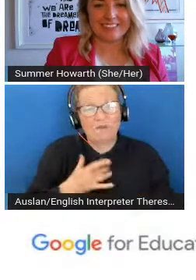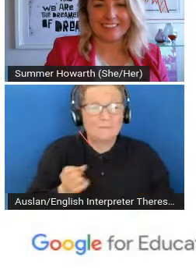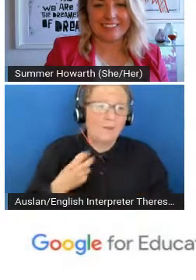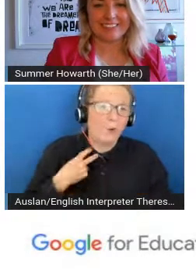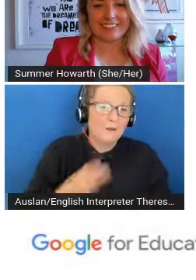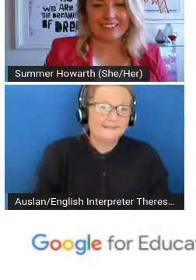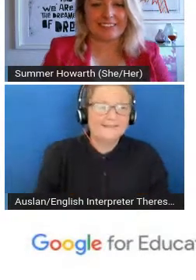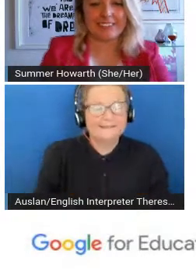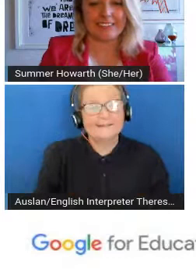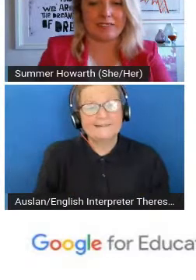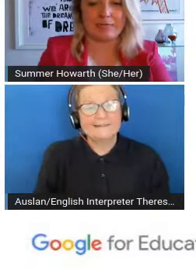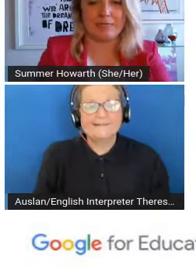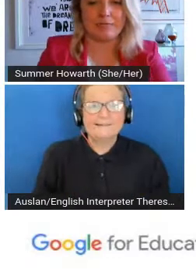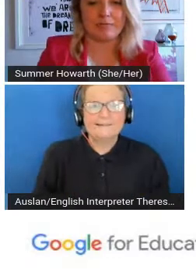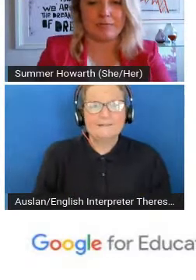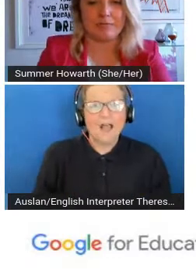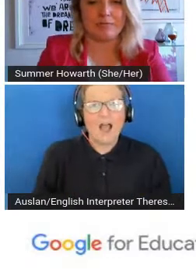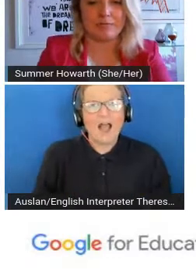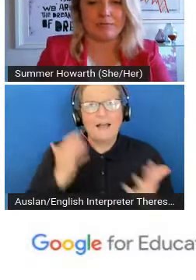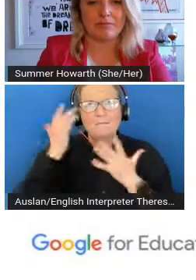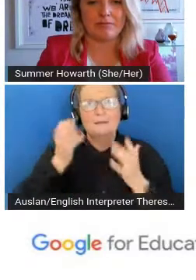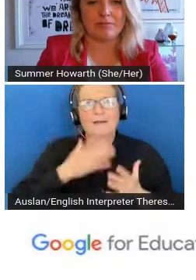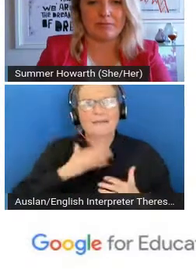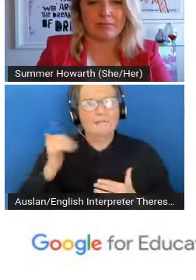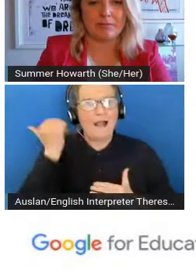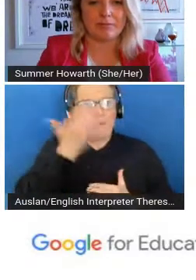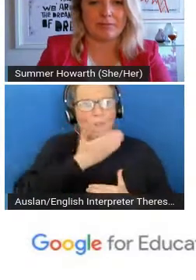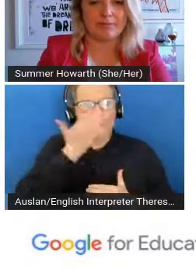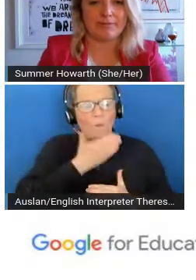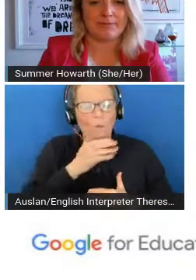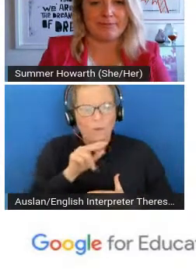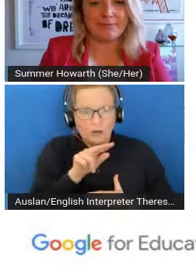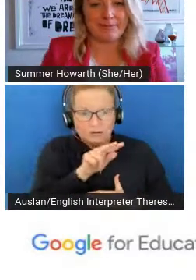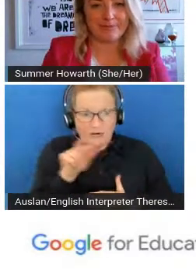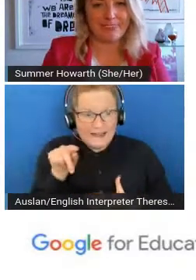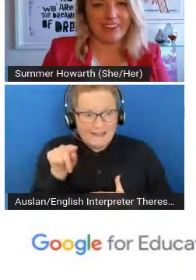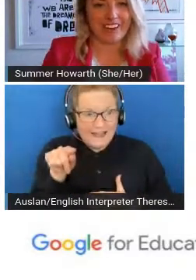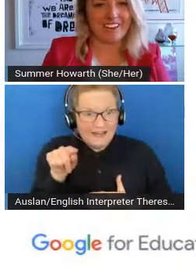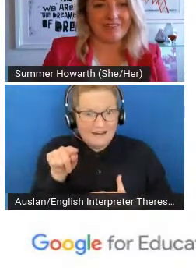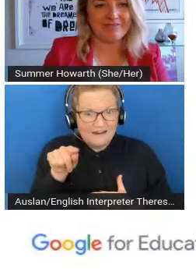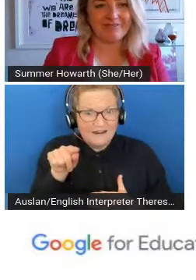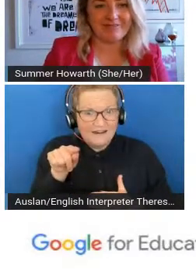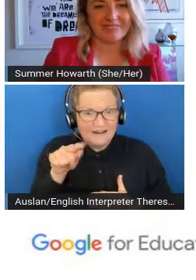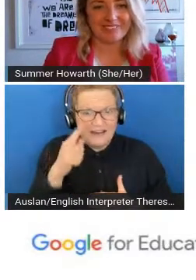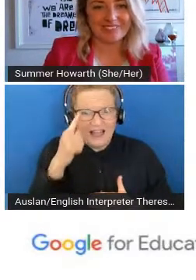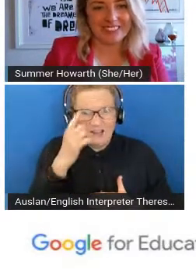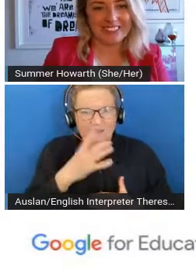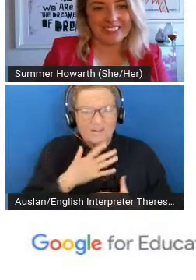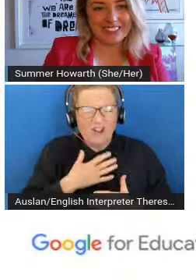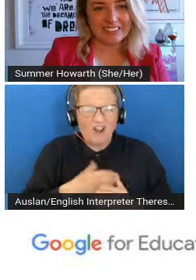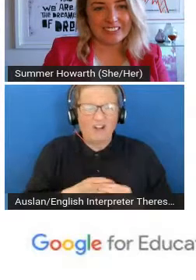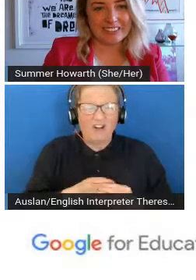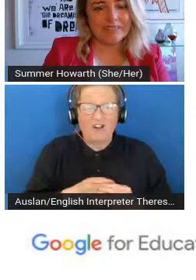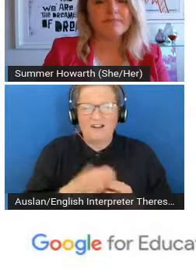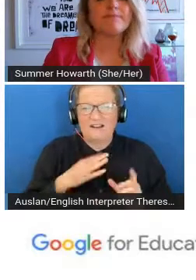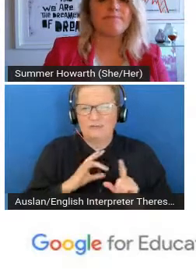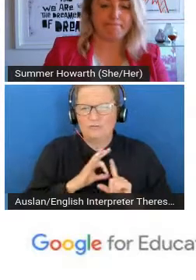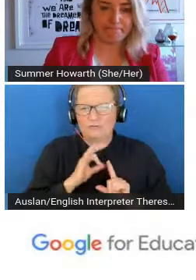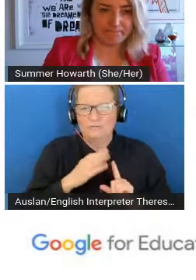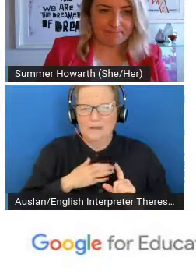but imagine myself in high school reading that and then thinking to myself, I need to be doing better,